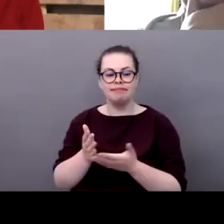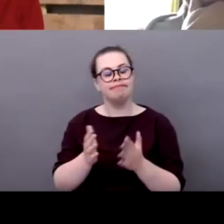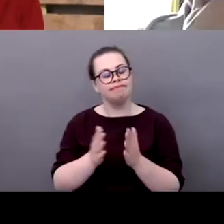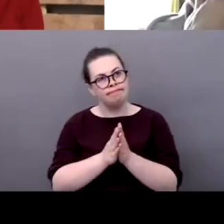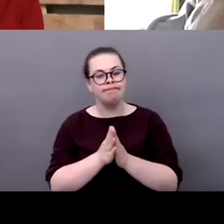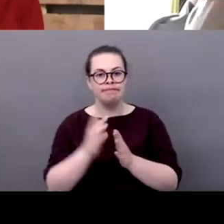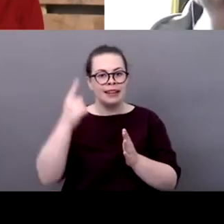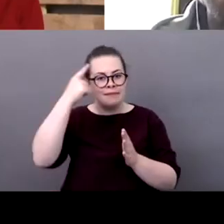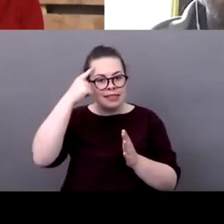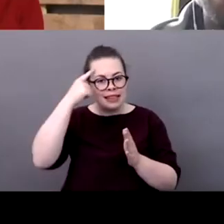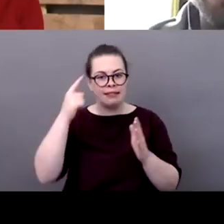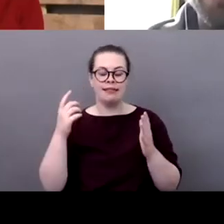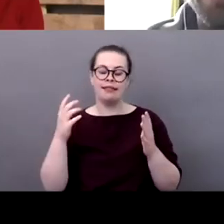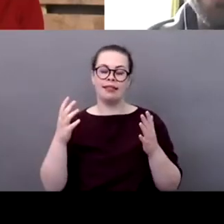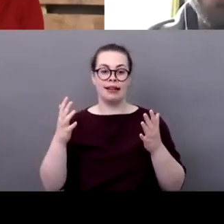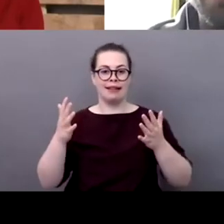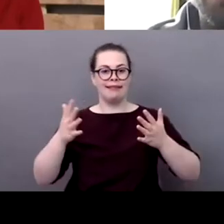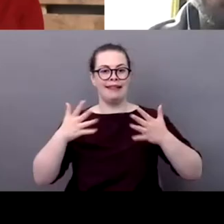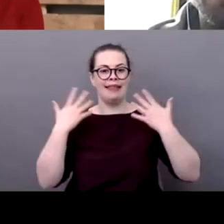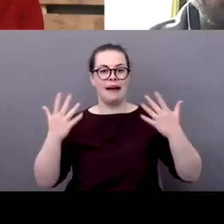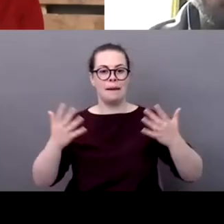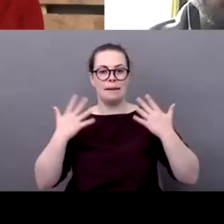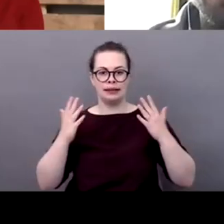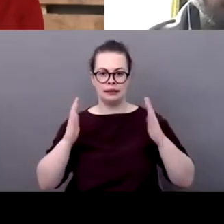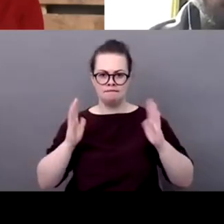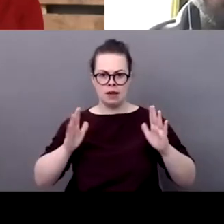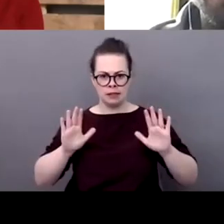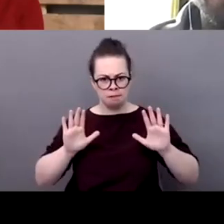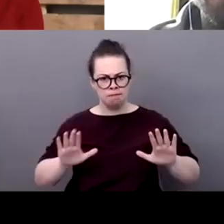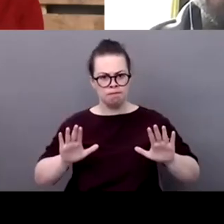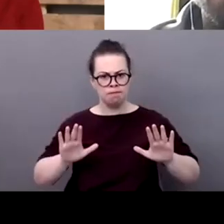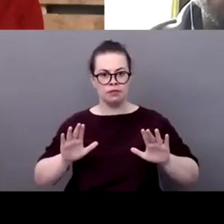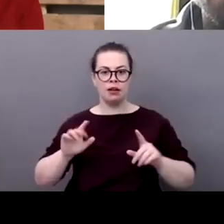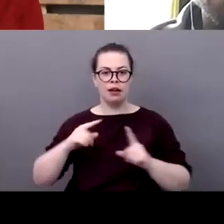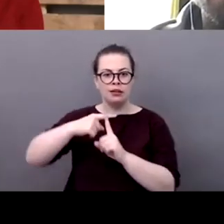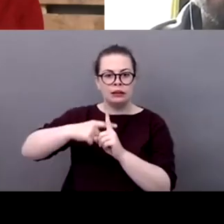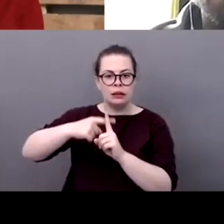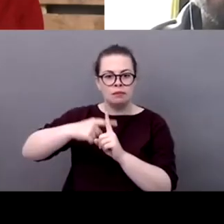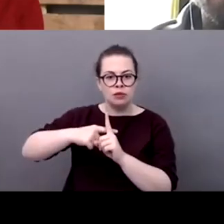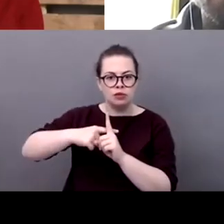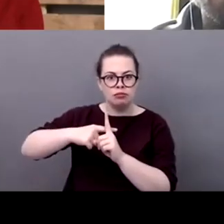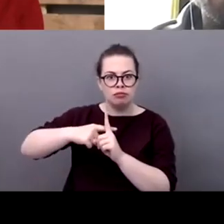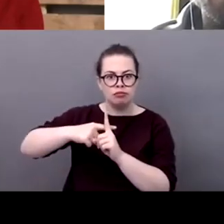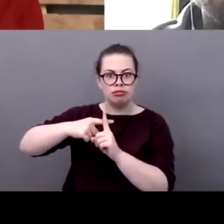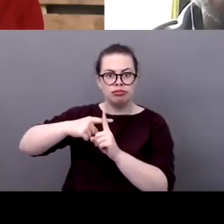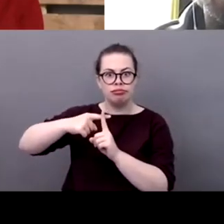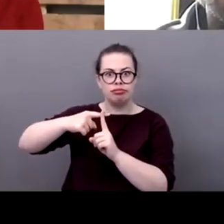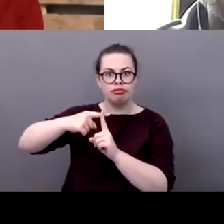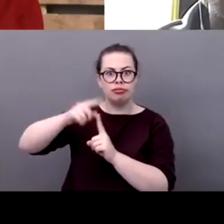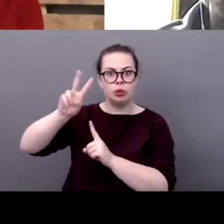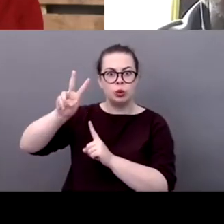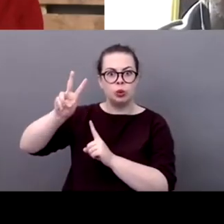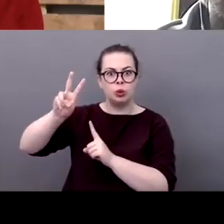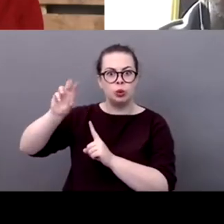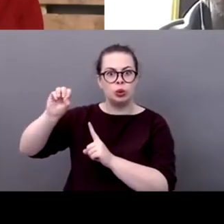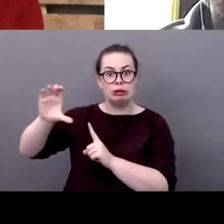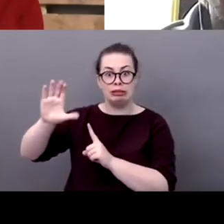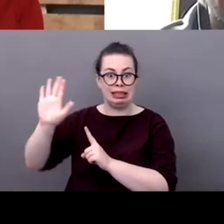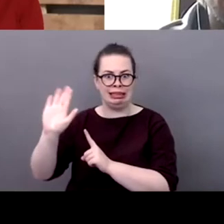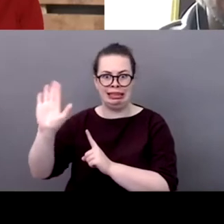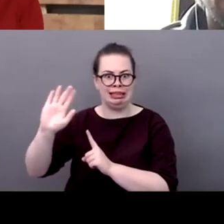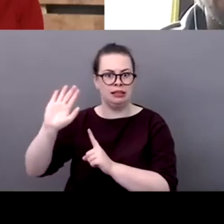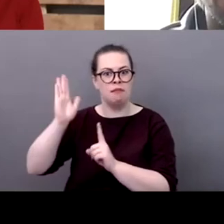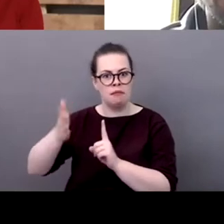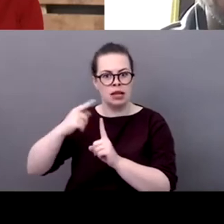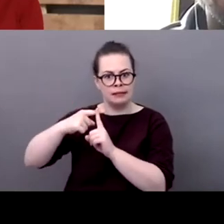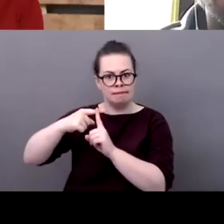Julia Carbone, who we heard in the previous session, you know, the importance of considering what it was not to do and